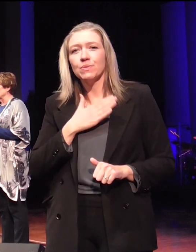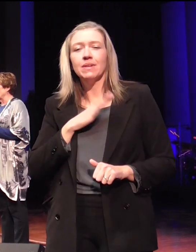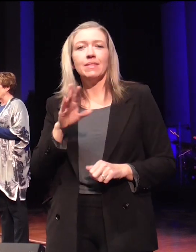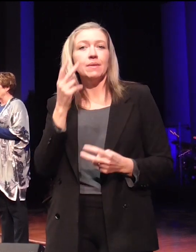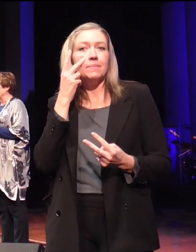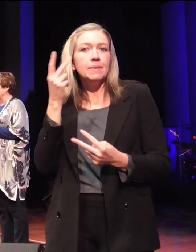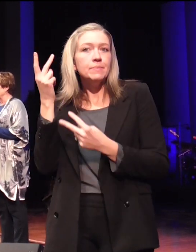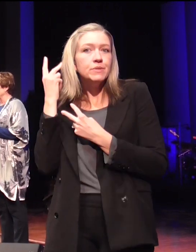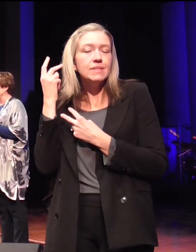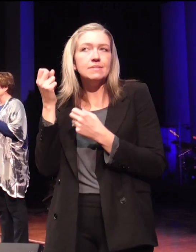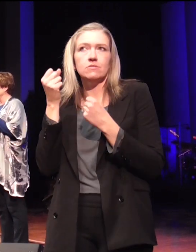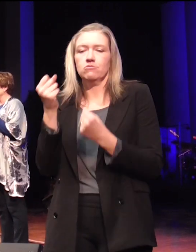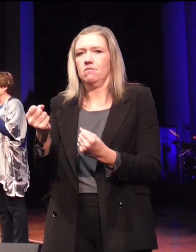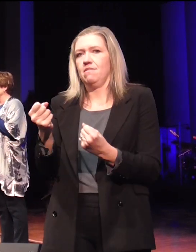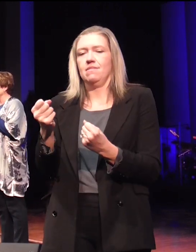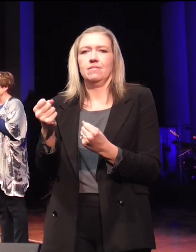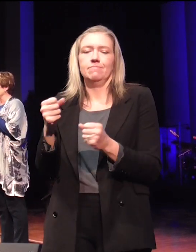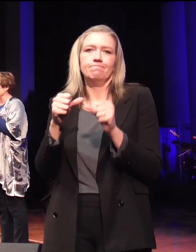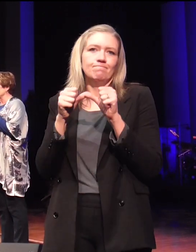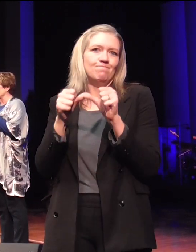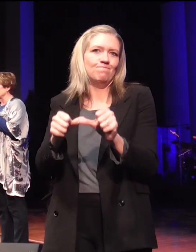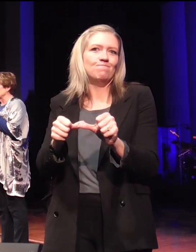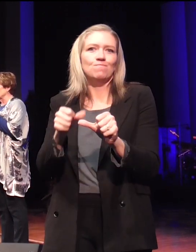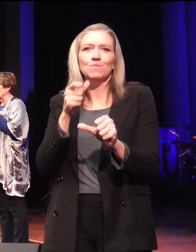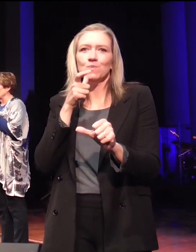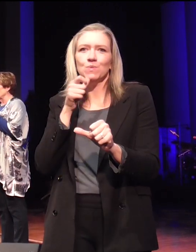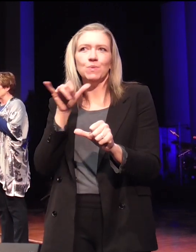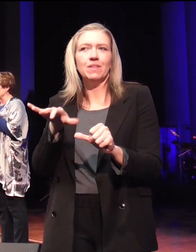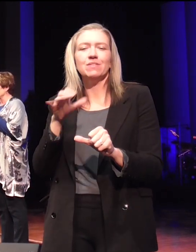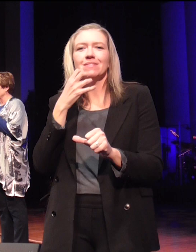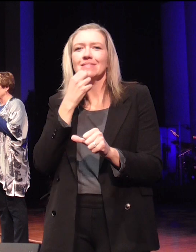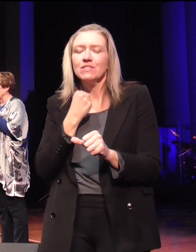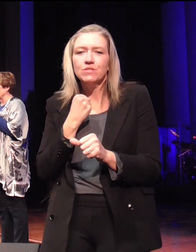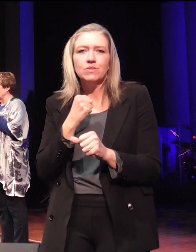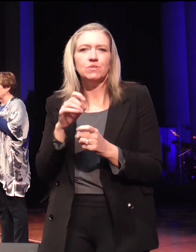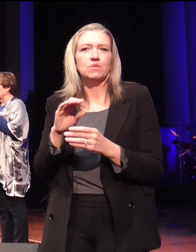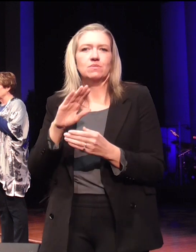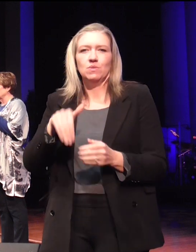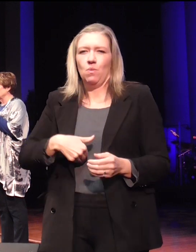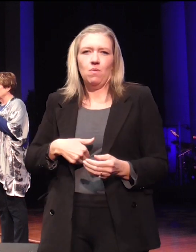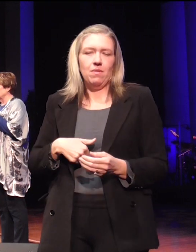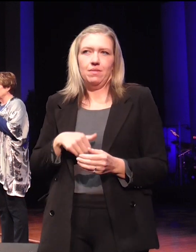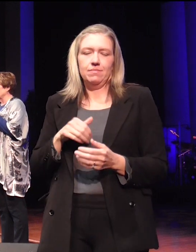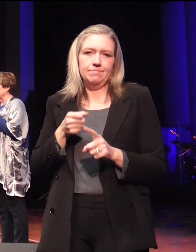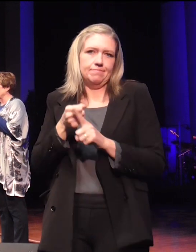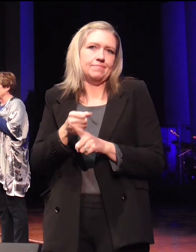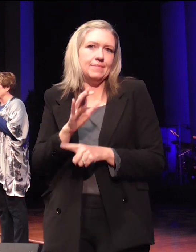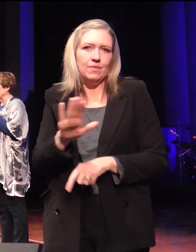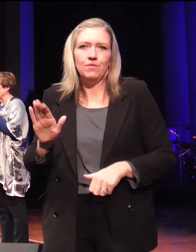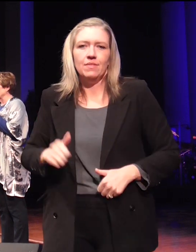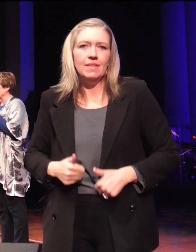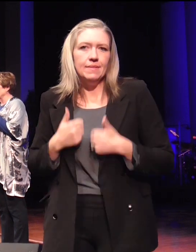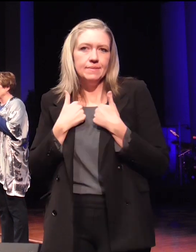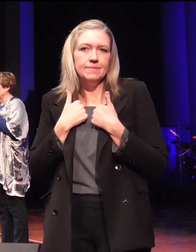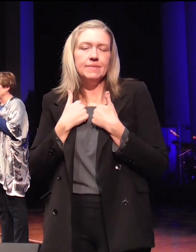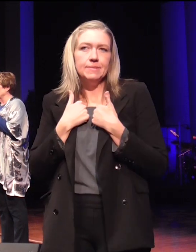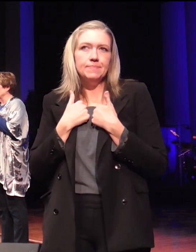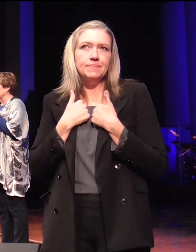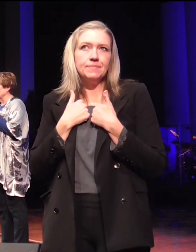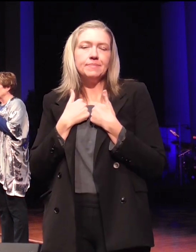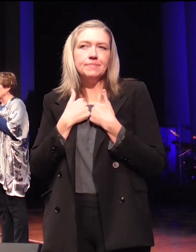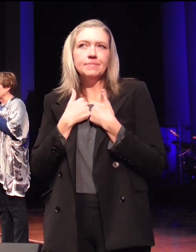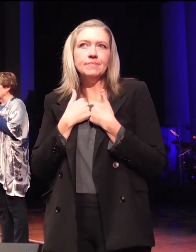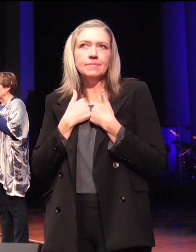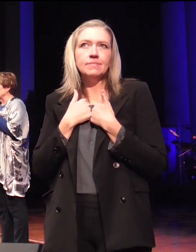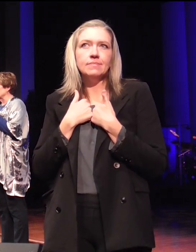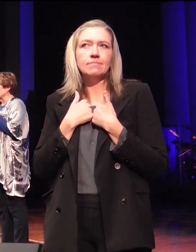be strong of who this dear soul was in their life, and let everything